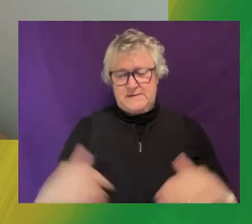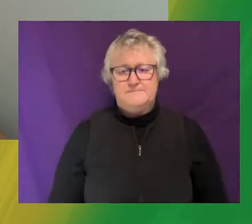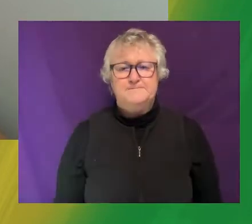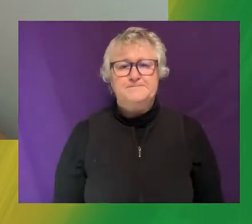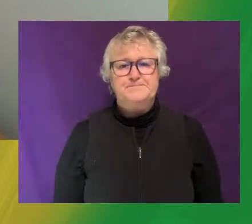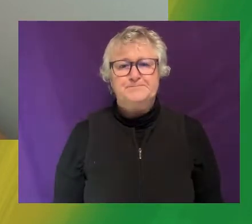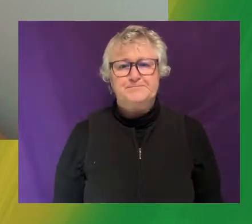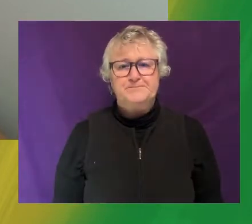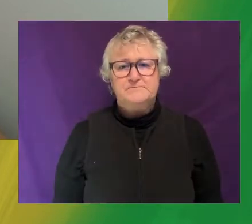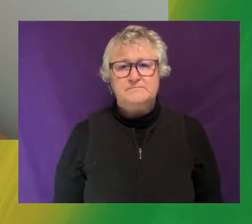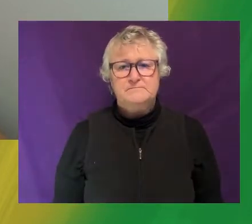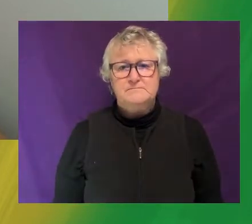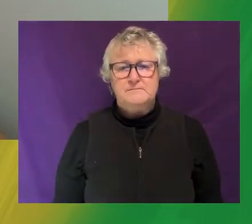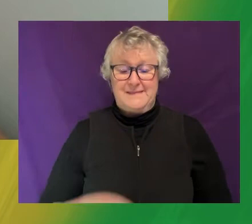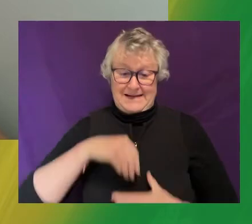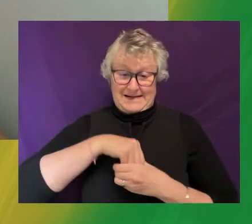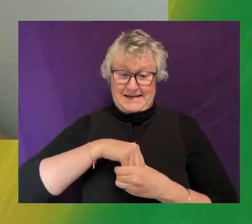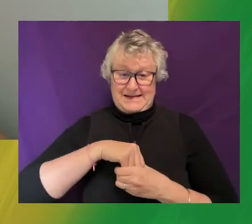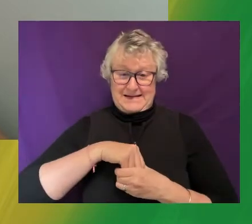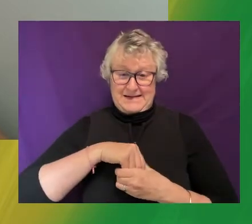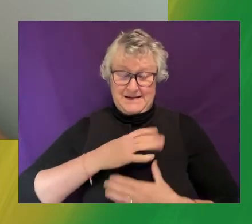In and out.